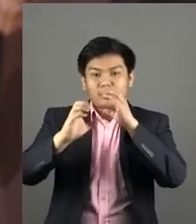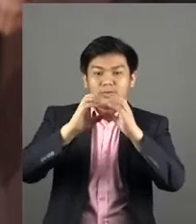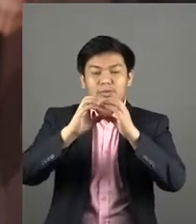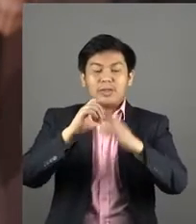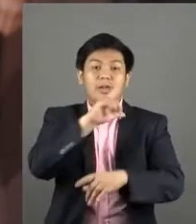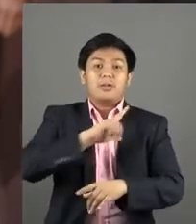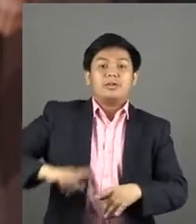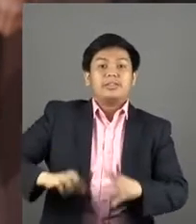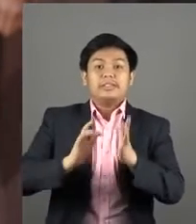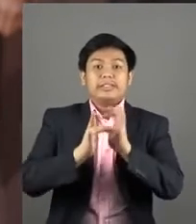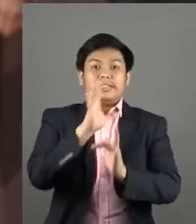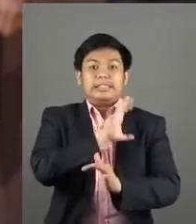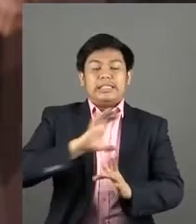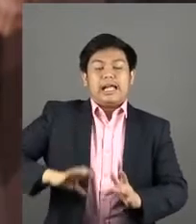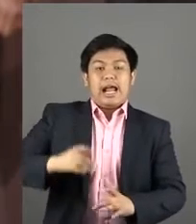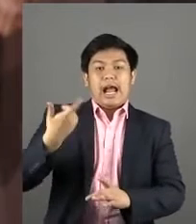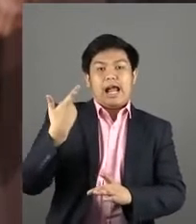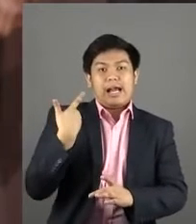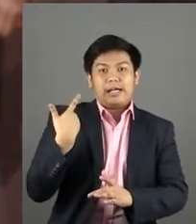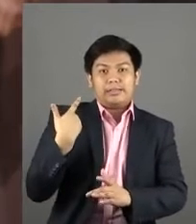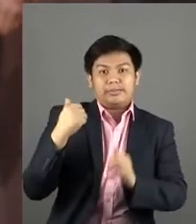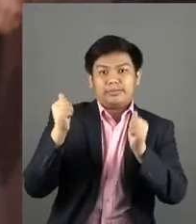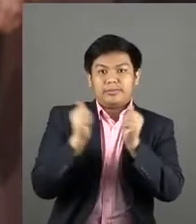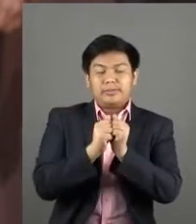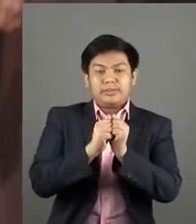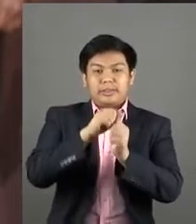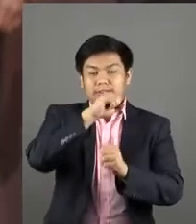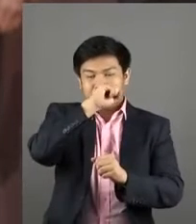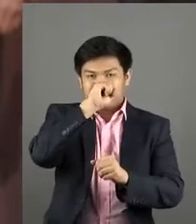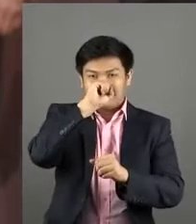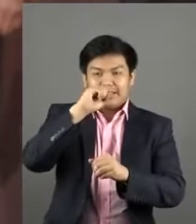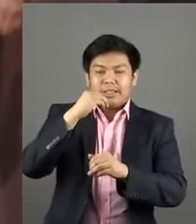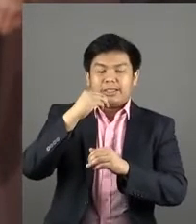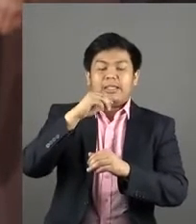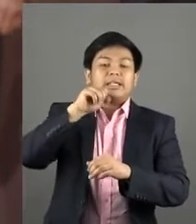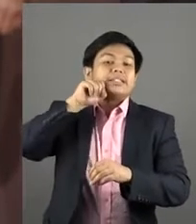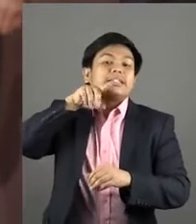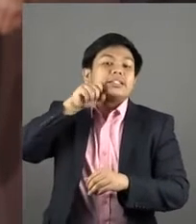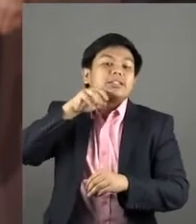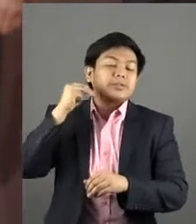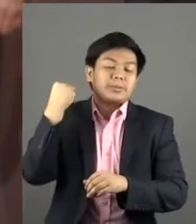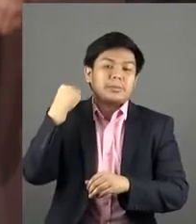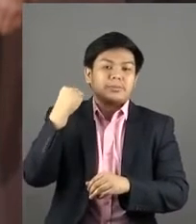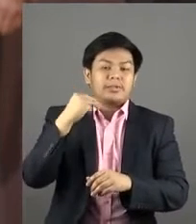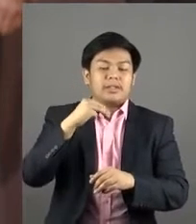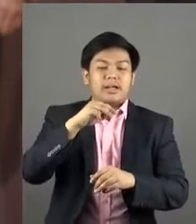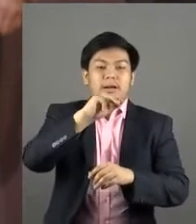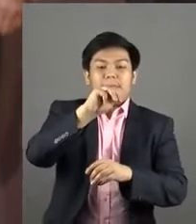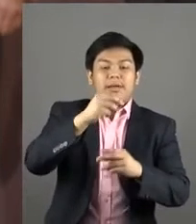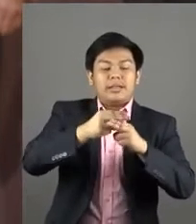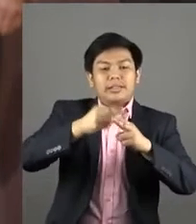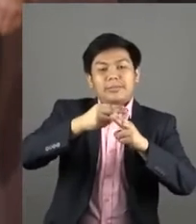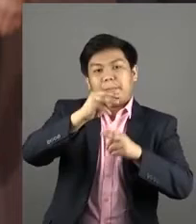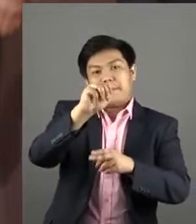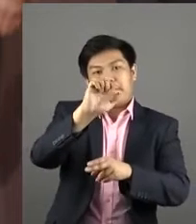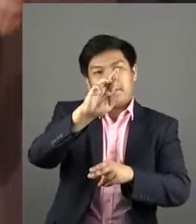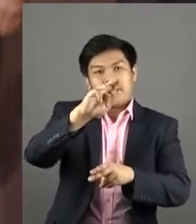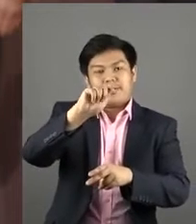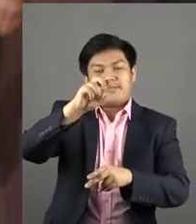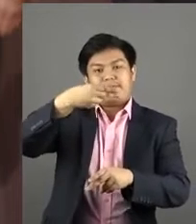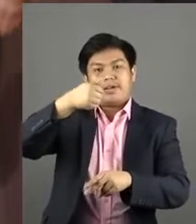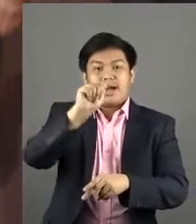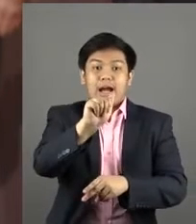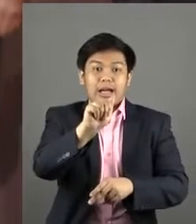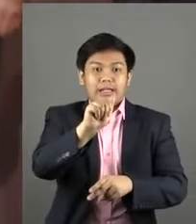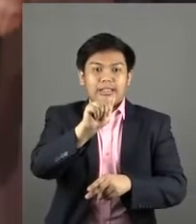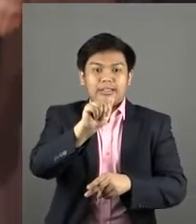the Lord Jesus Christ had with Martha, the sister of Lazarus, on the occasion of the raising